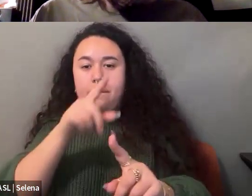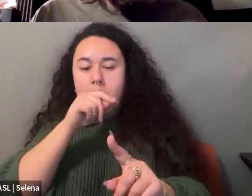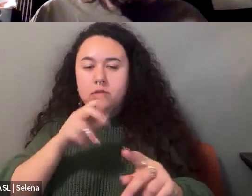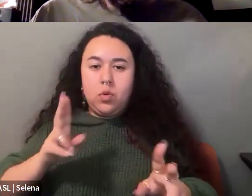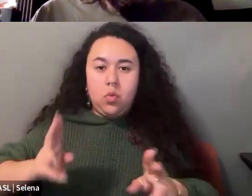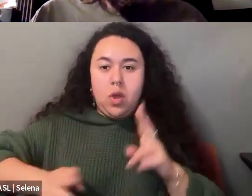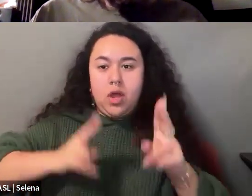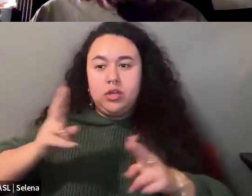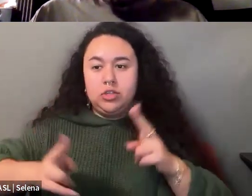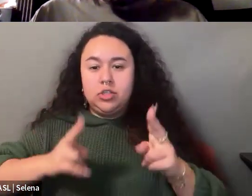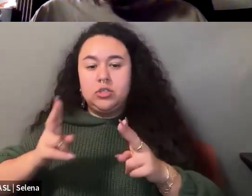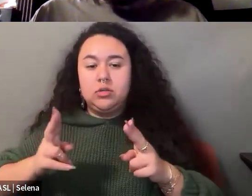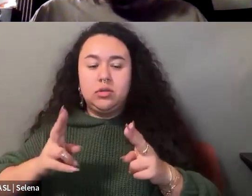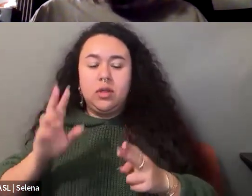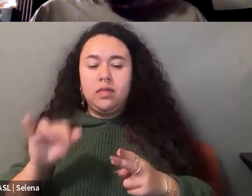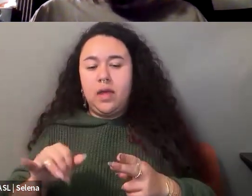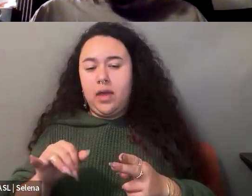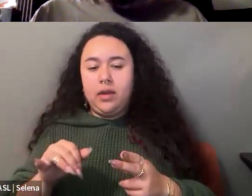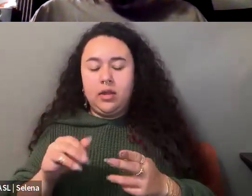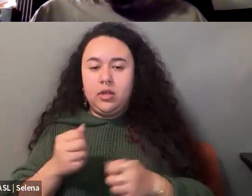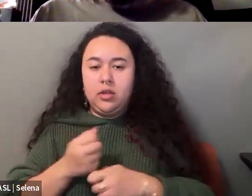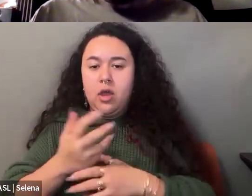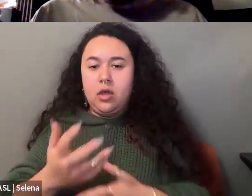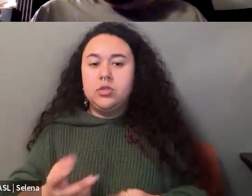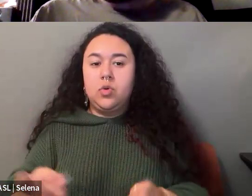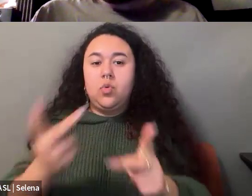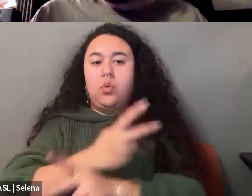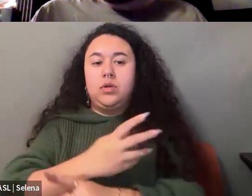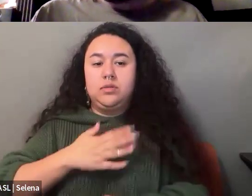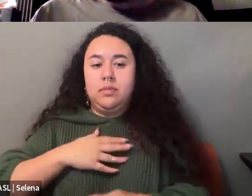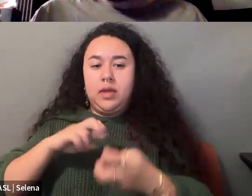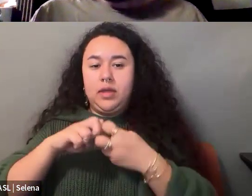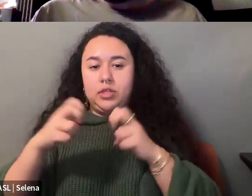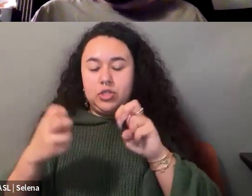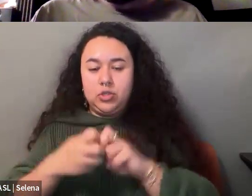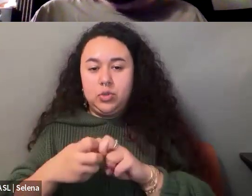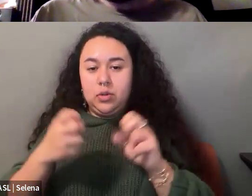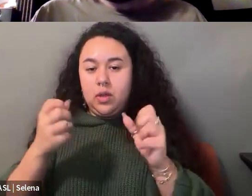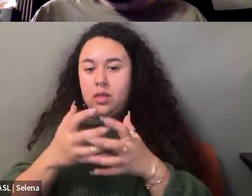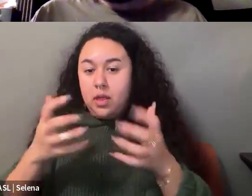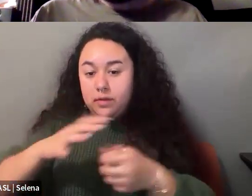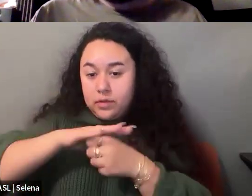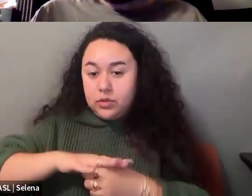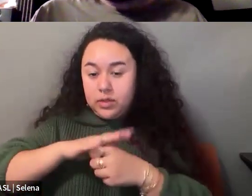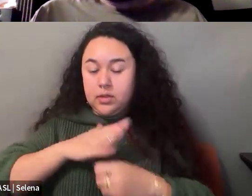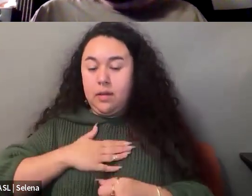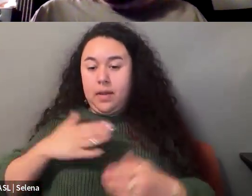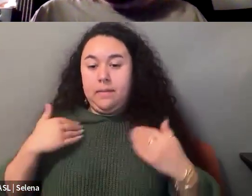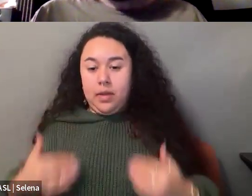everywhere, that can honestly exacerbate a lot of my issues, and it also puts a lot of stress on my